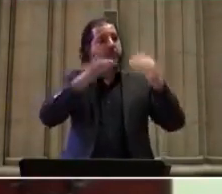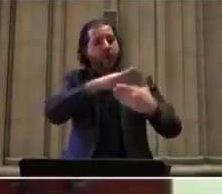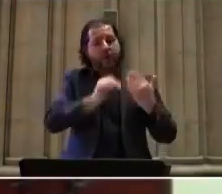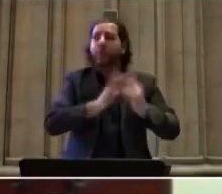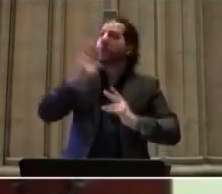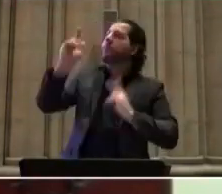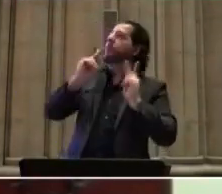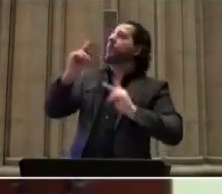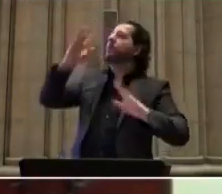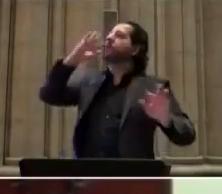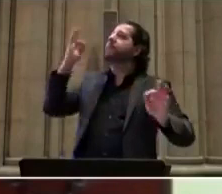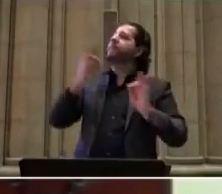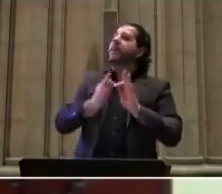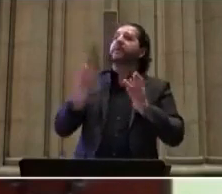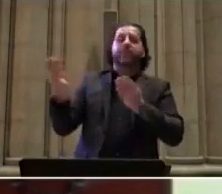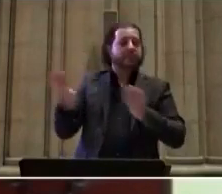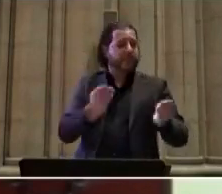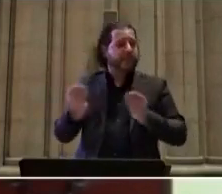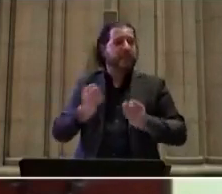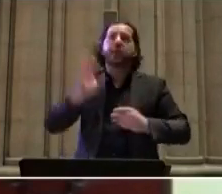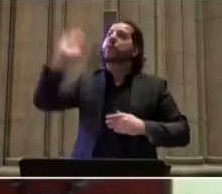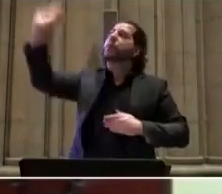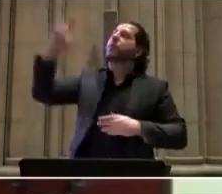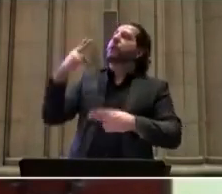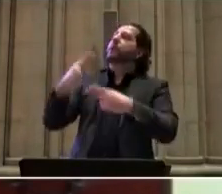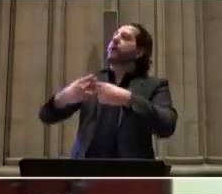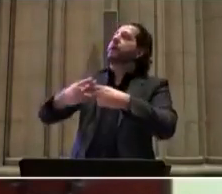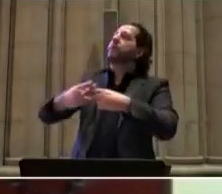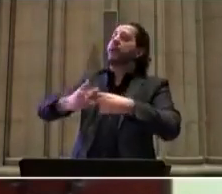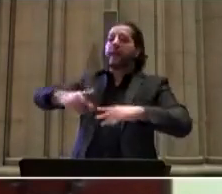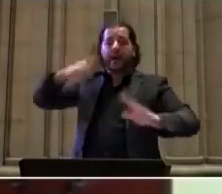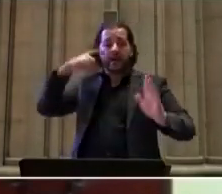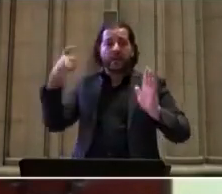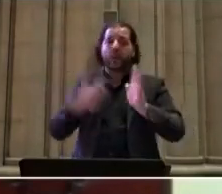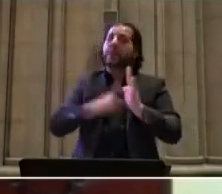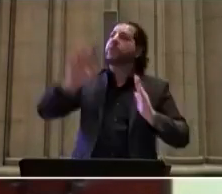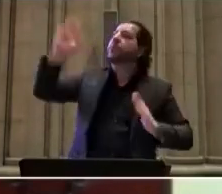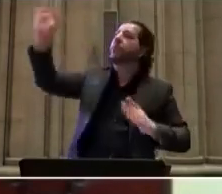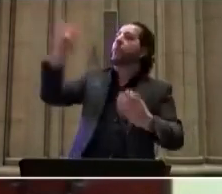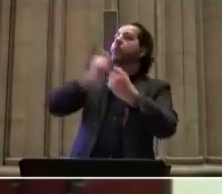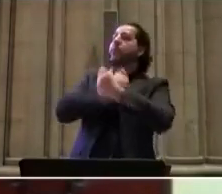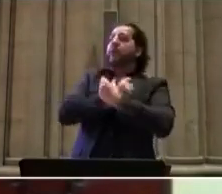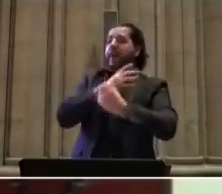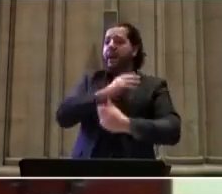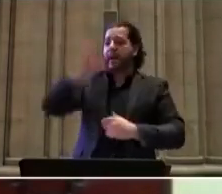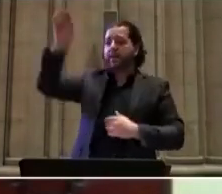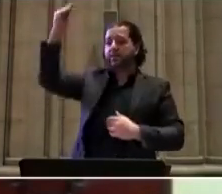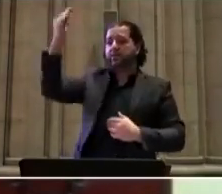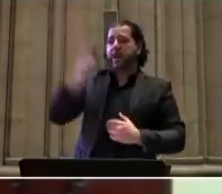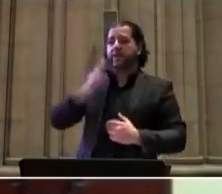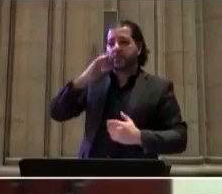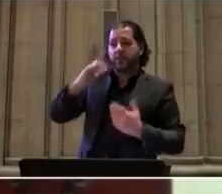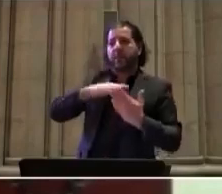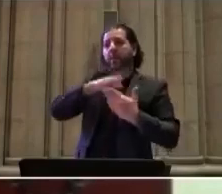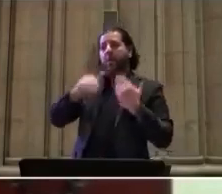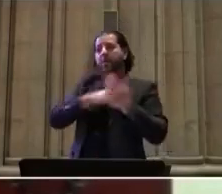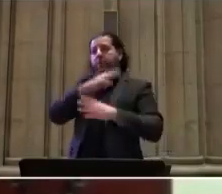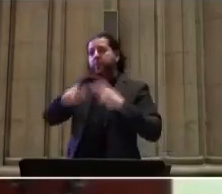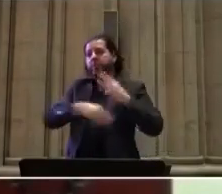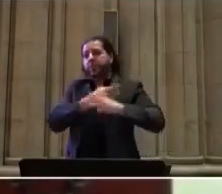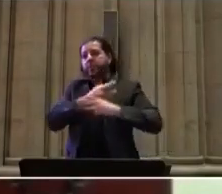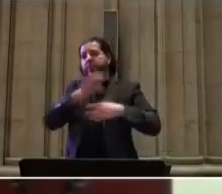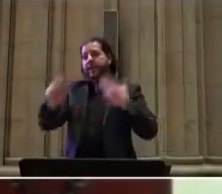may faithfully minister in your name and witness to your love and grace to all the